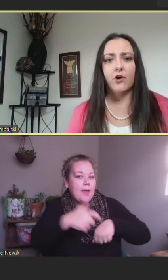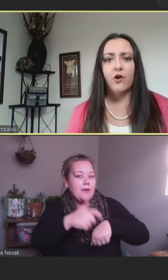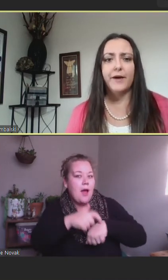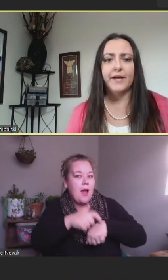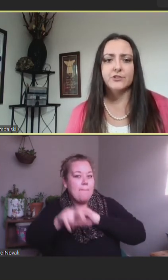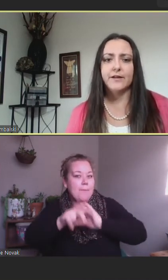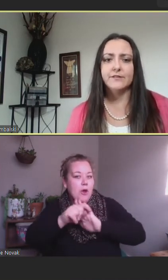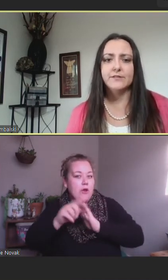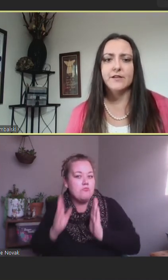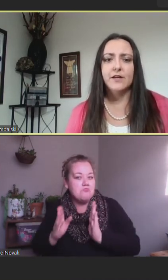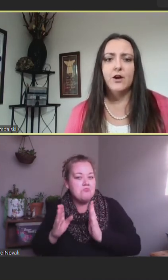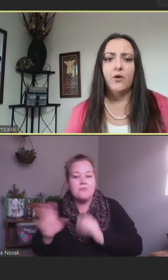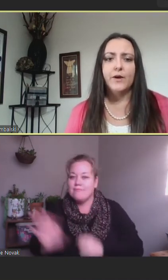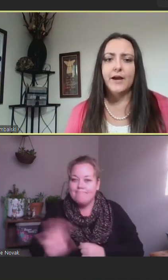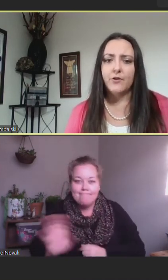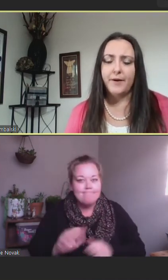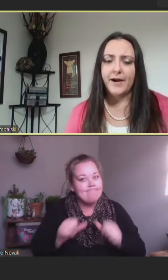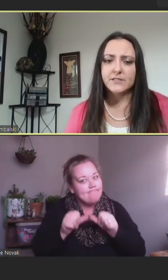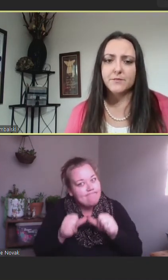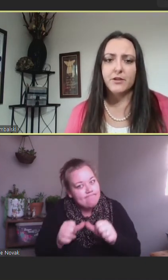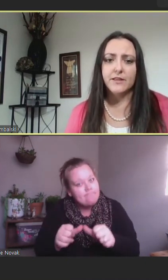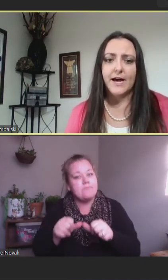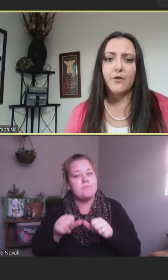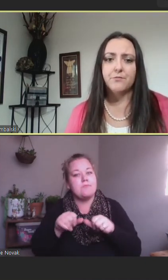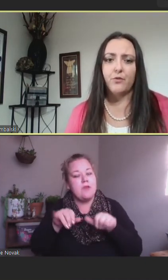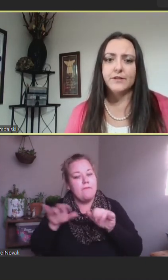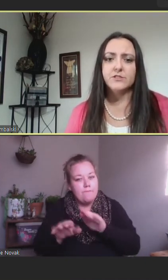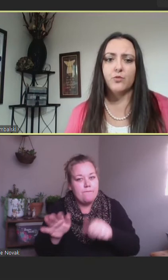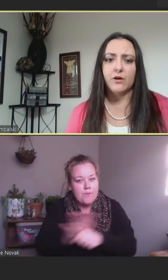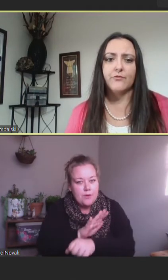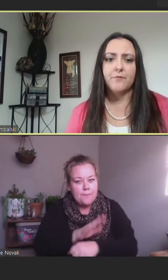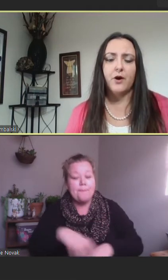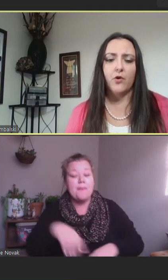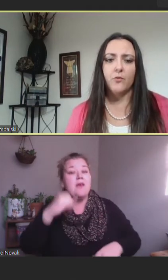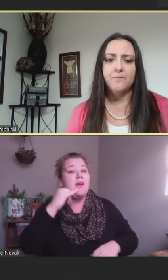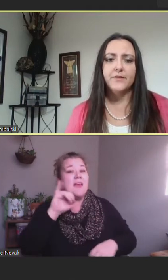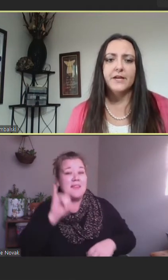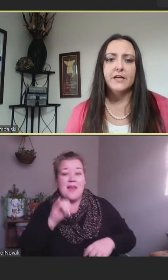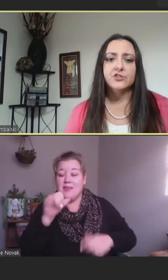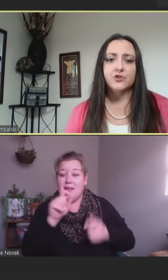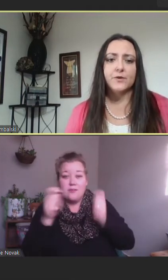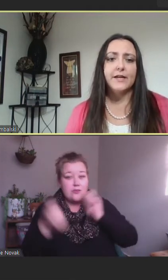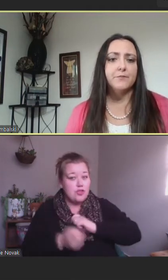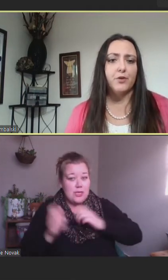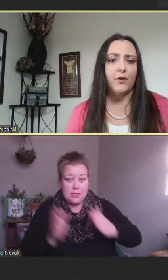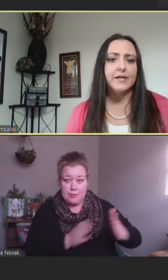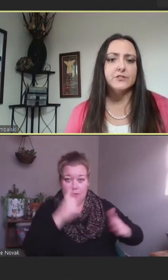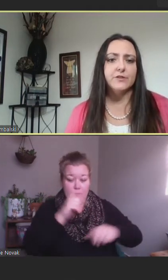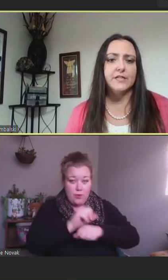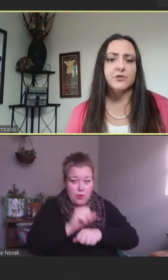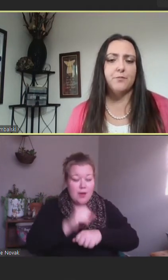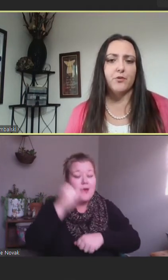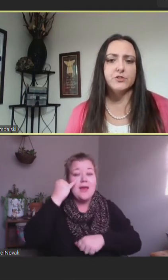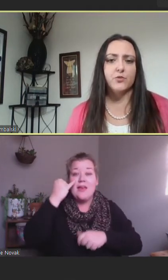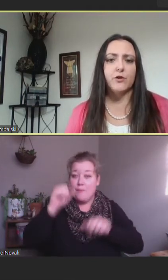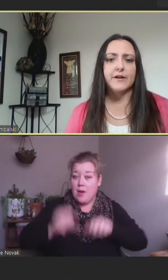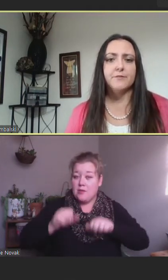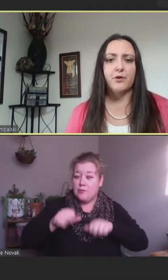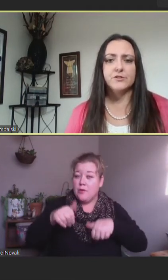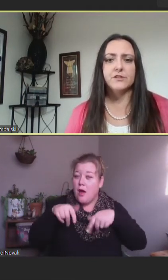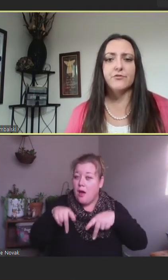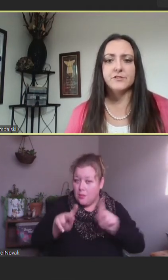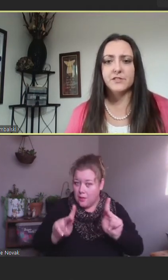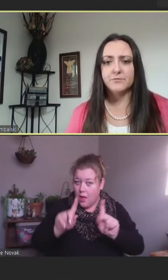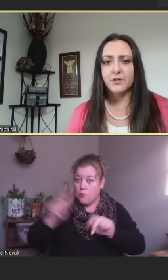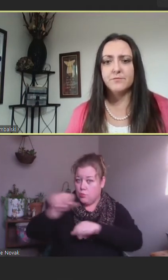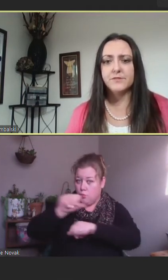and all patrons. Whenever possible, allow employees to work from home. Screen employees who need to report to work in